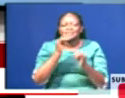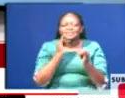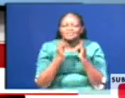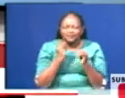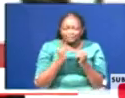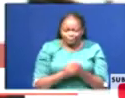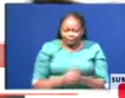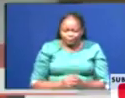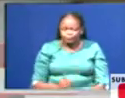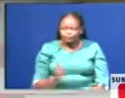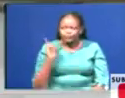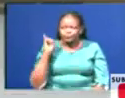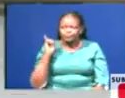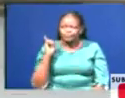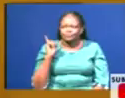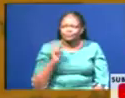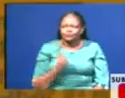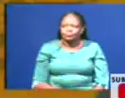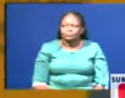Industrious.